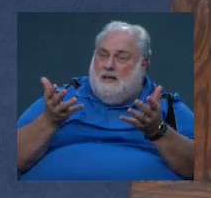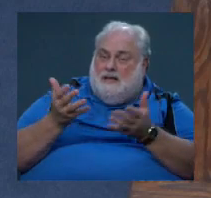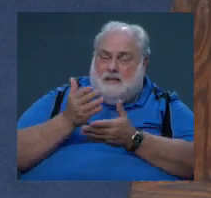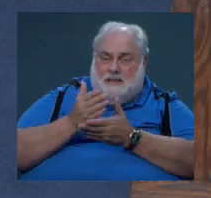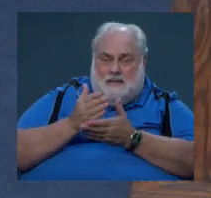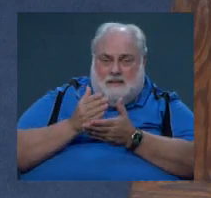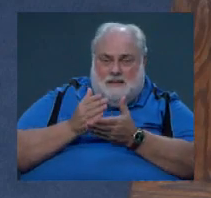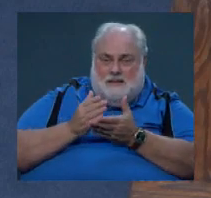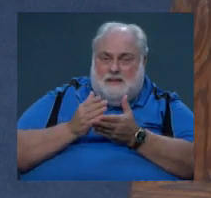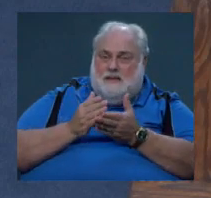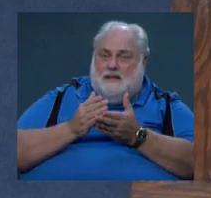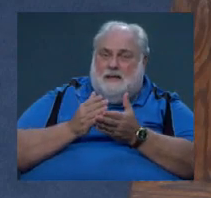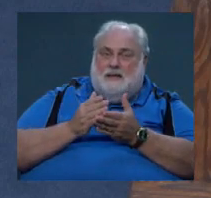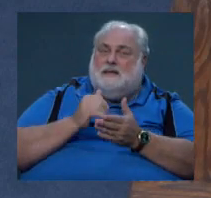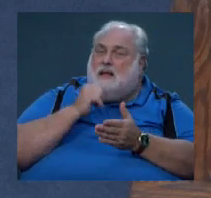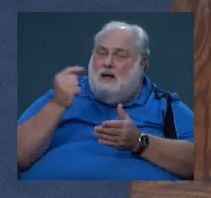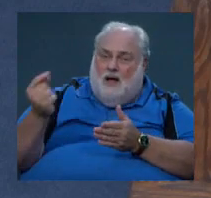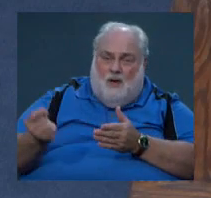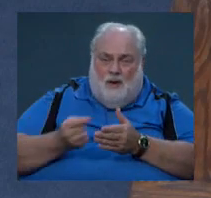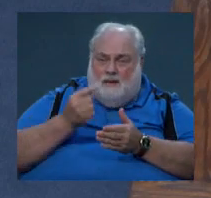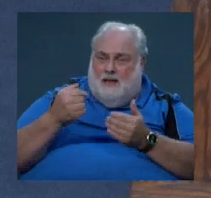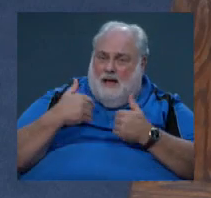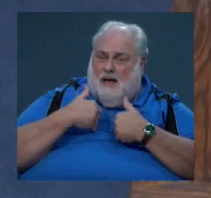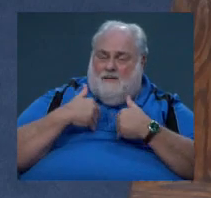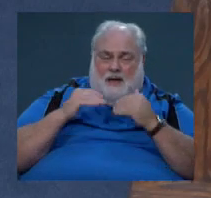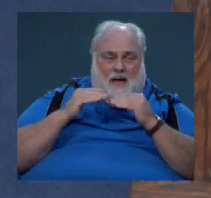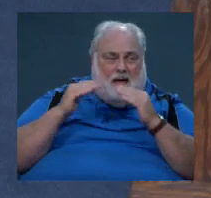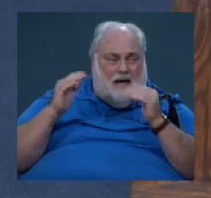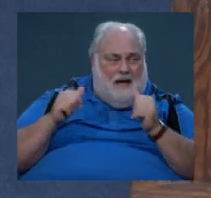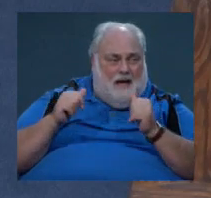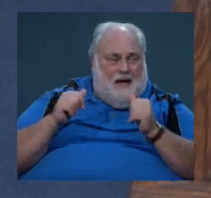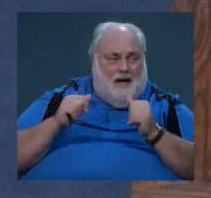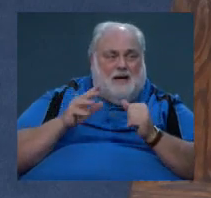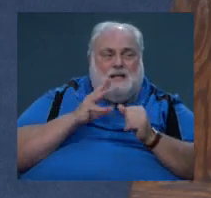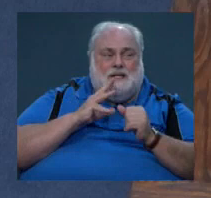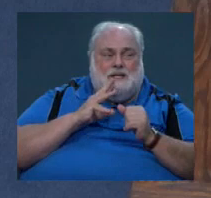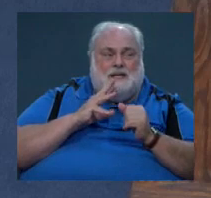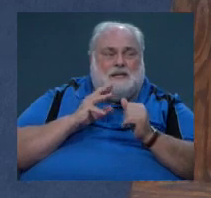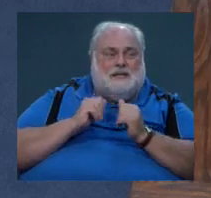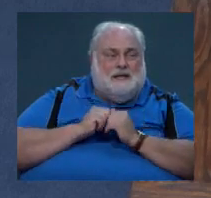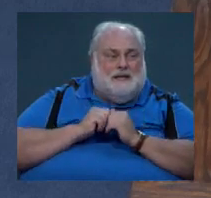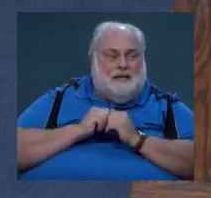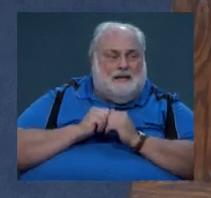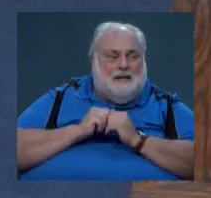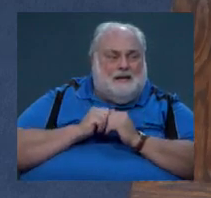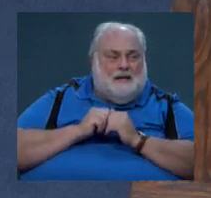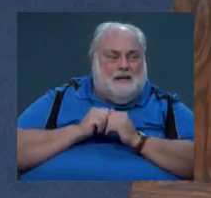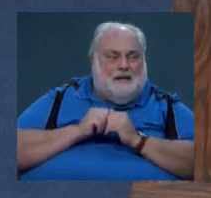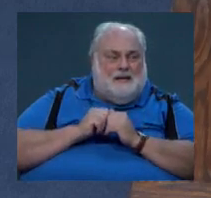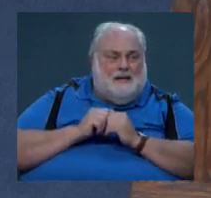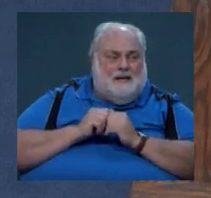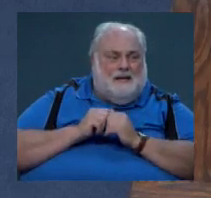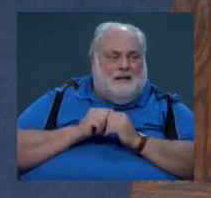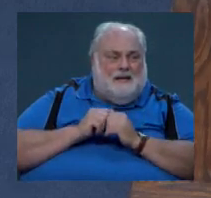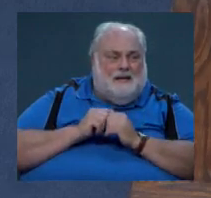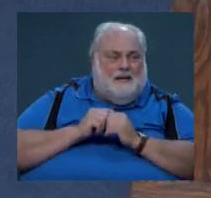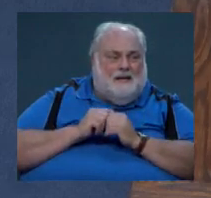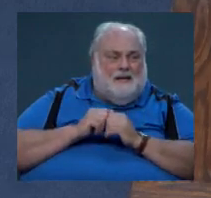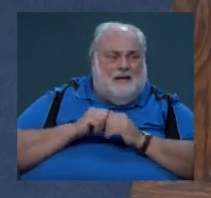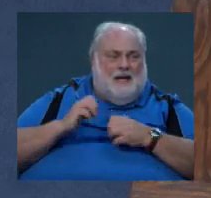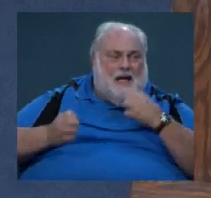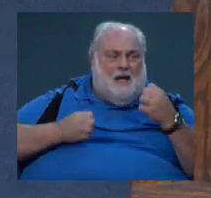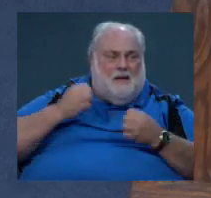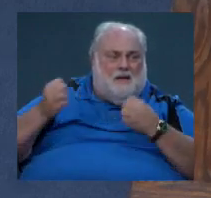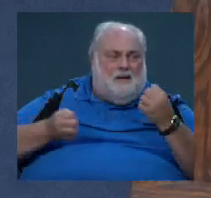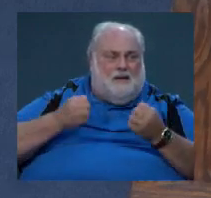of y'all didn't always have a house. Mr. Phillips, talking if you please address the commission. Well, it kind of got emotional